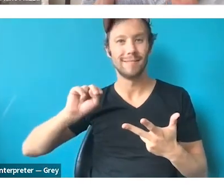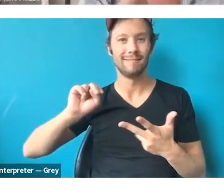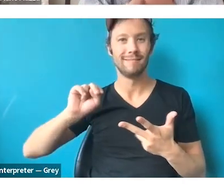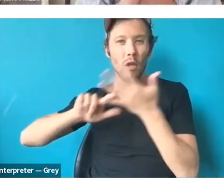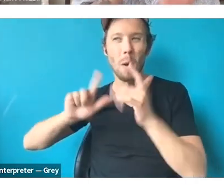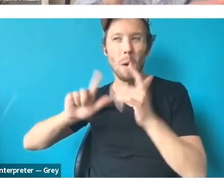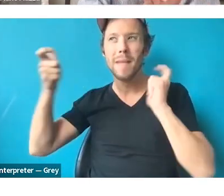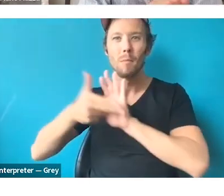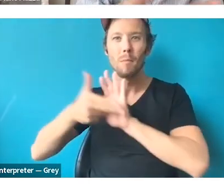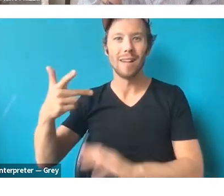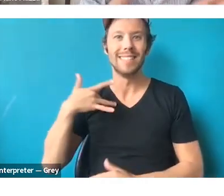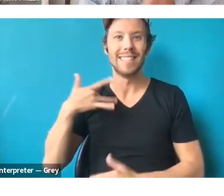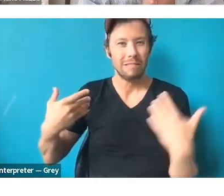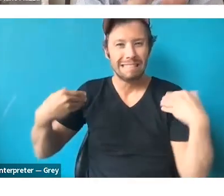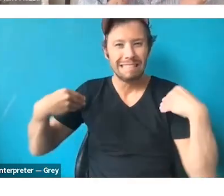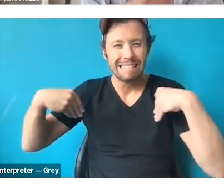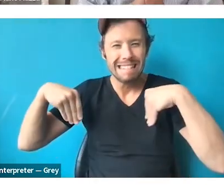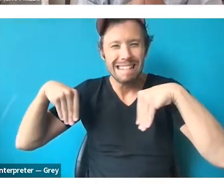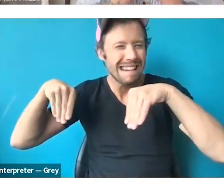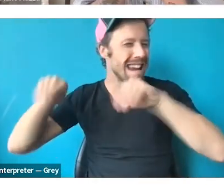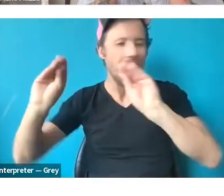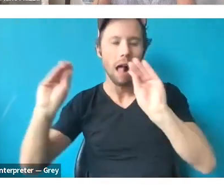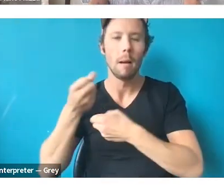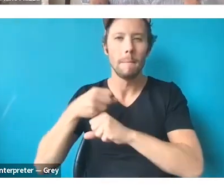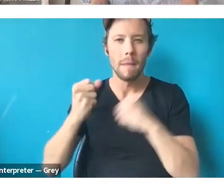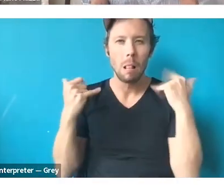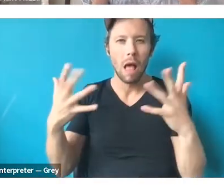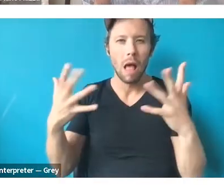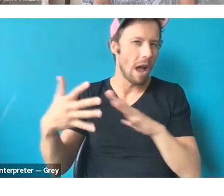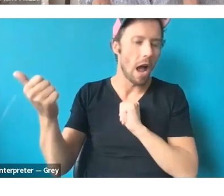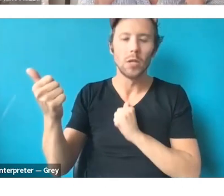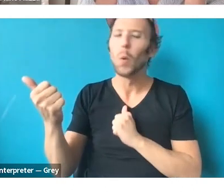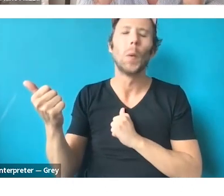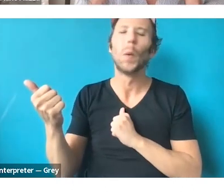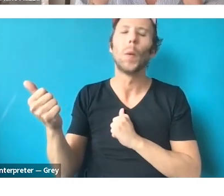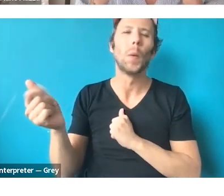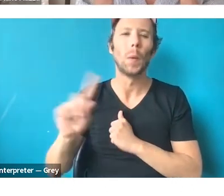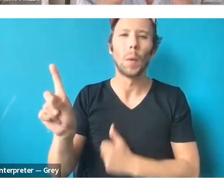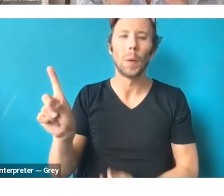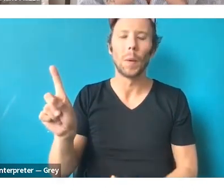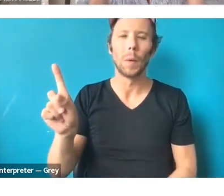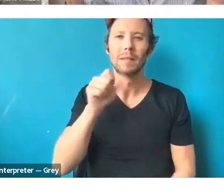idea. You would literally wipe out an entire species of dye stuff. So it's important to remember we don't need to